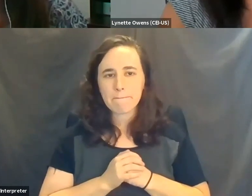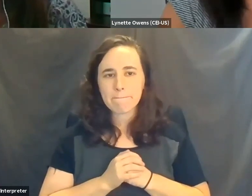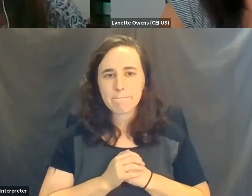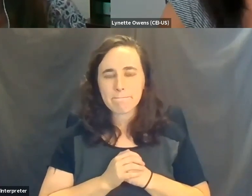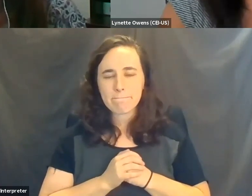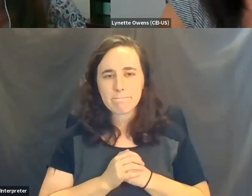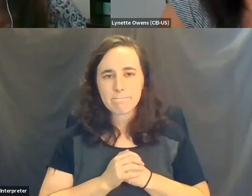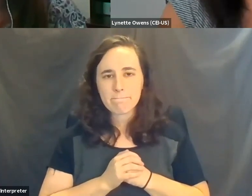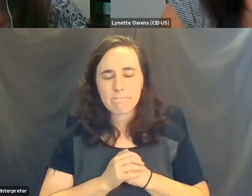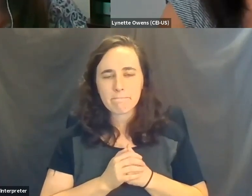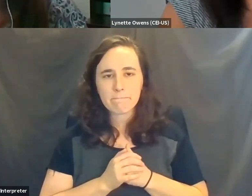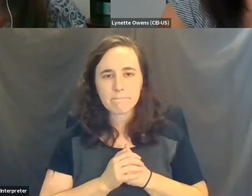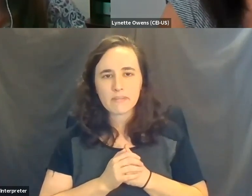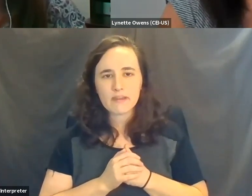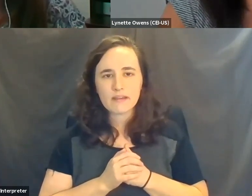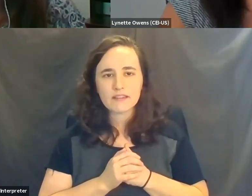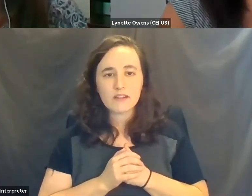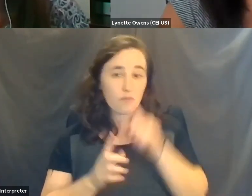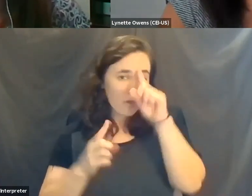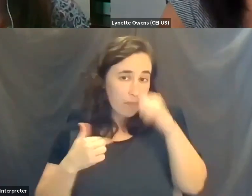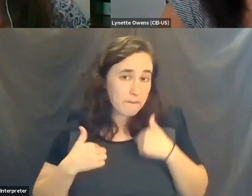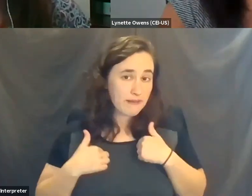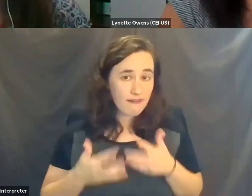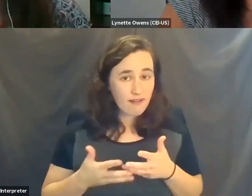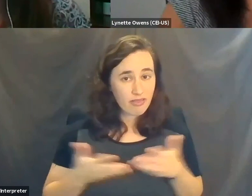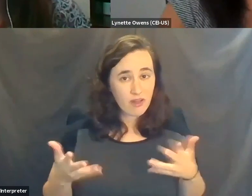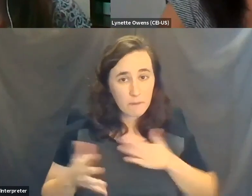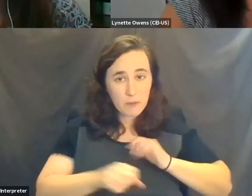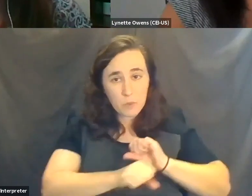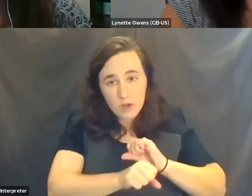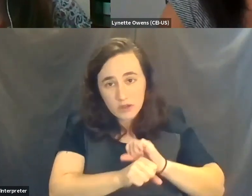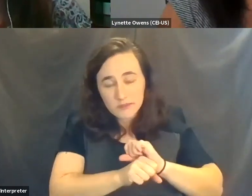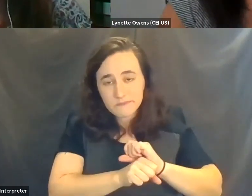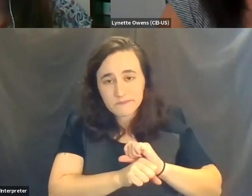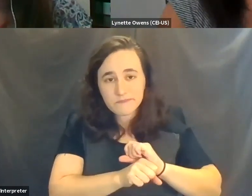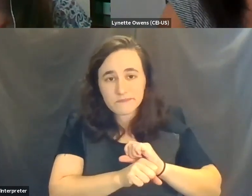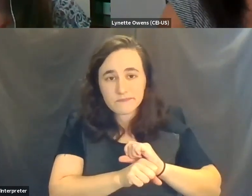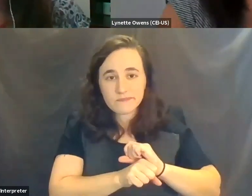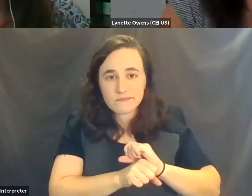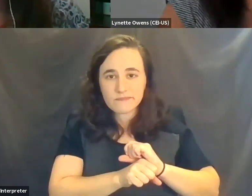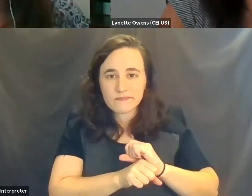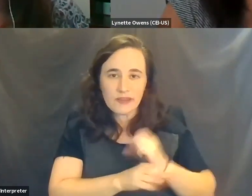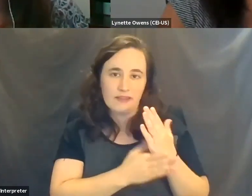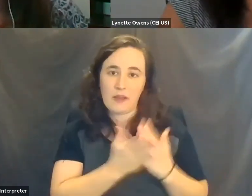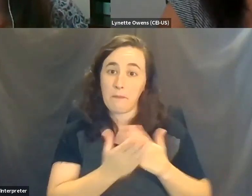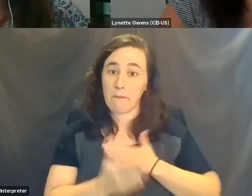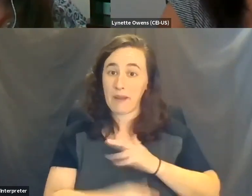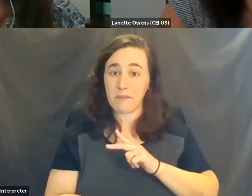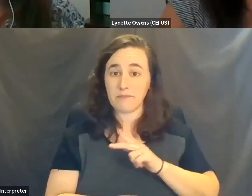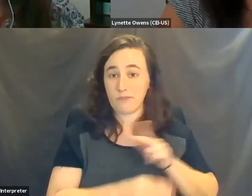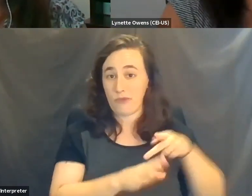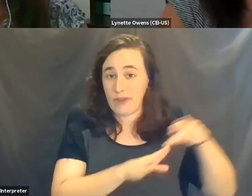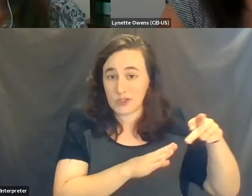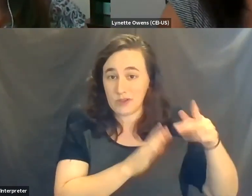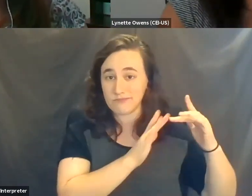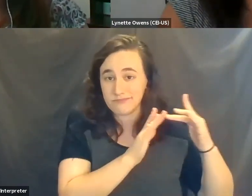And I think a lot of what I do, and I'm borrowing from someone in my professional network, Wes Fryer, when I say a lot of